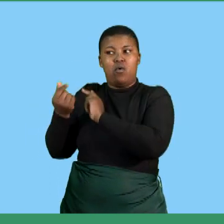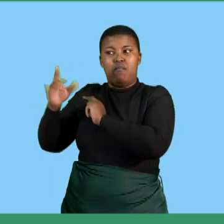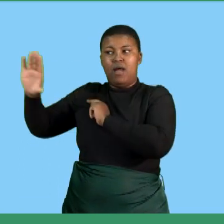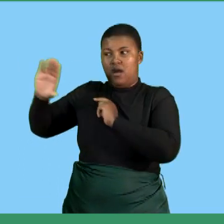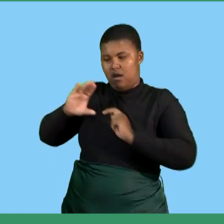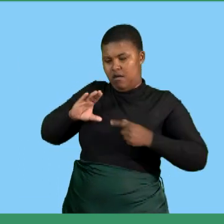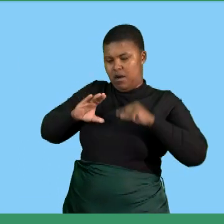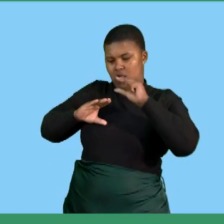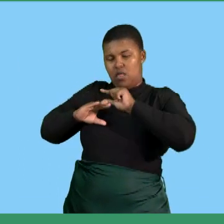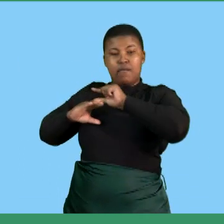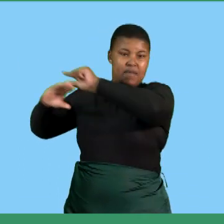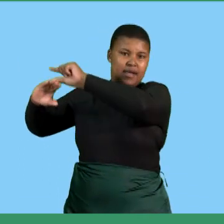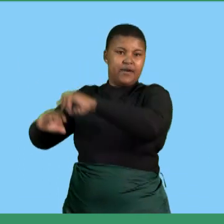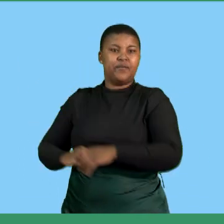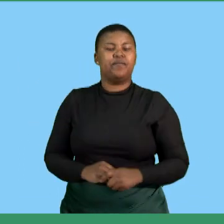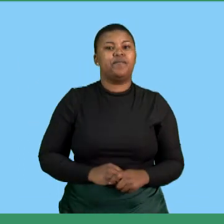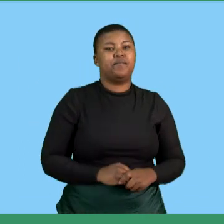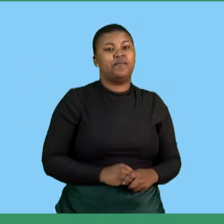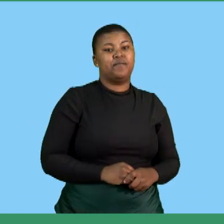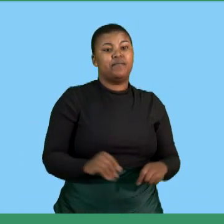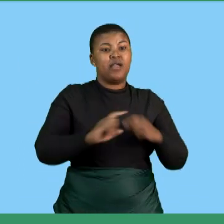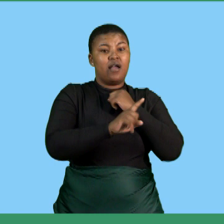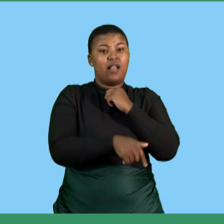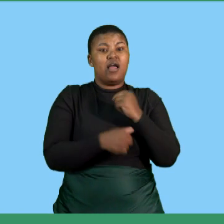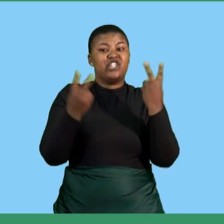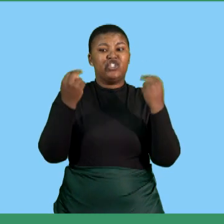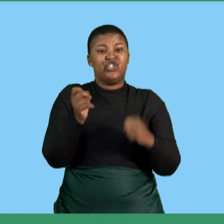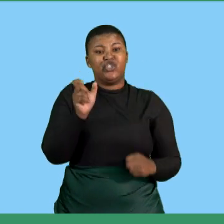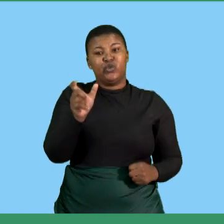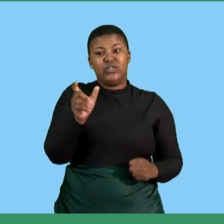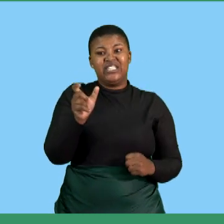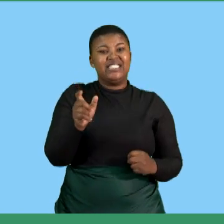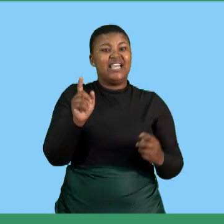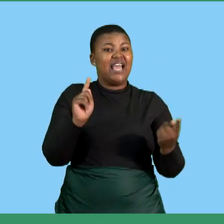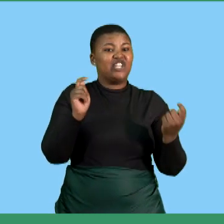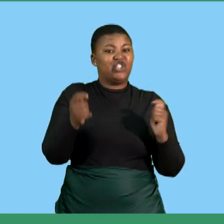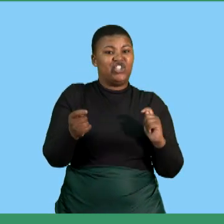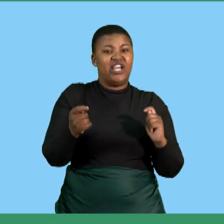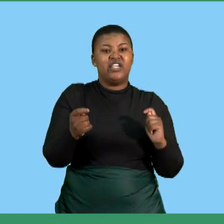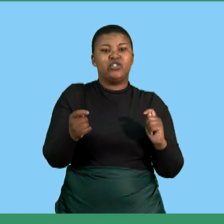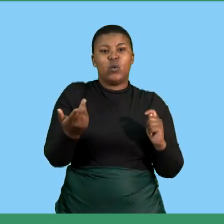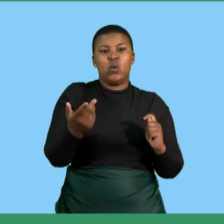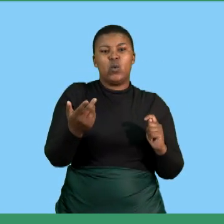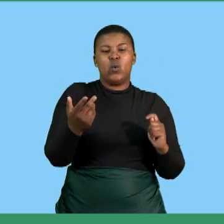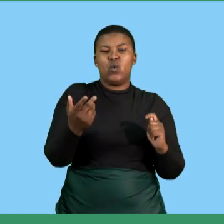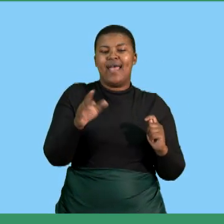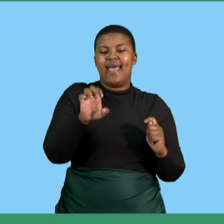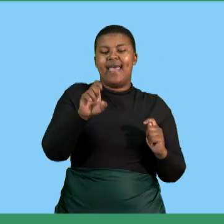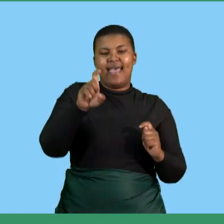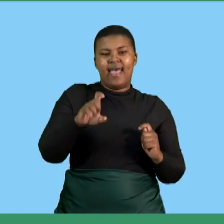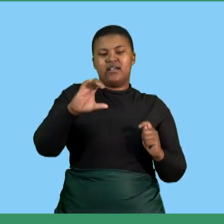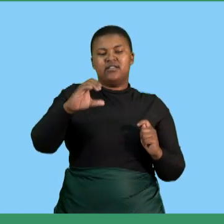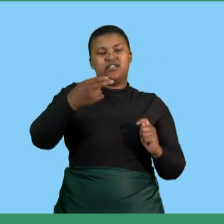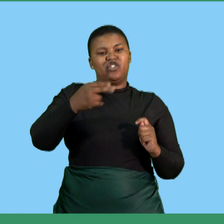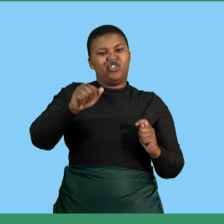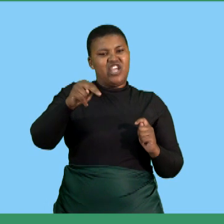you have invested. Then our last new word is then exchange rate. So this is the value